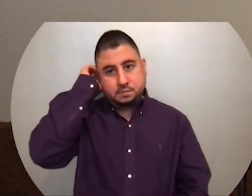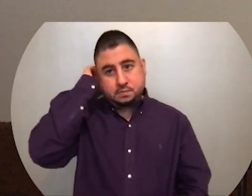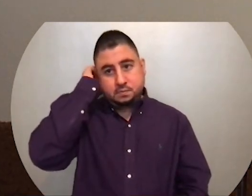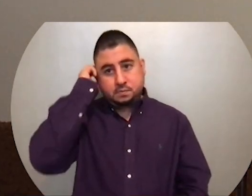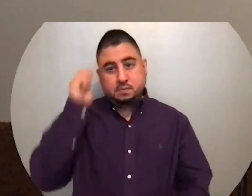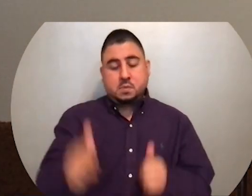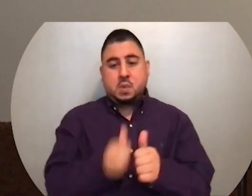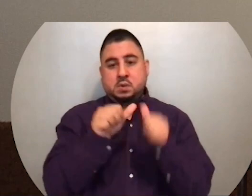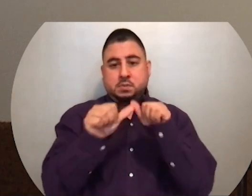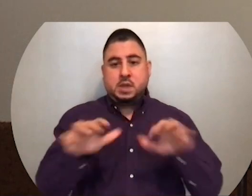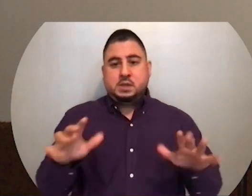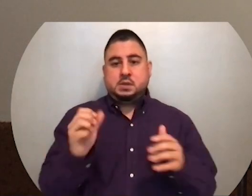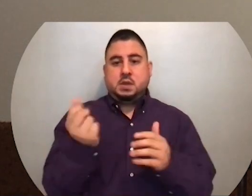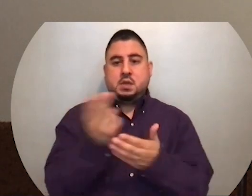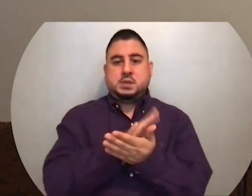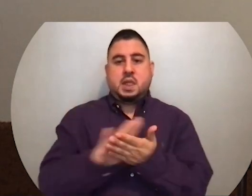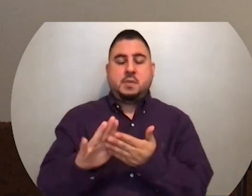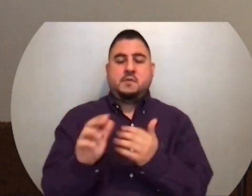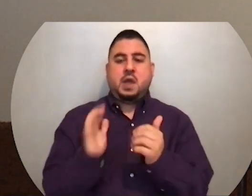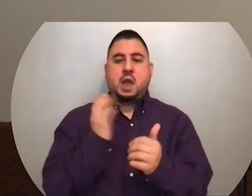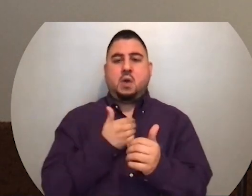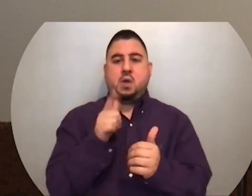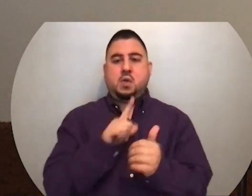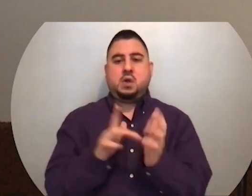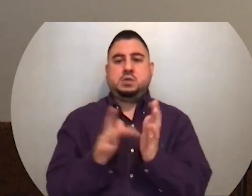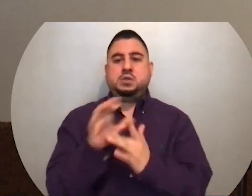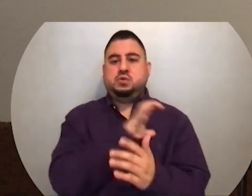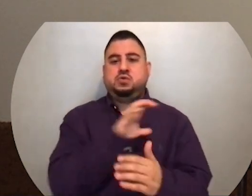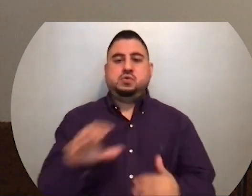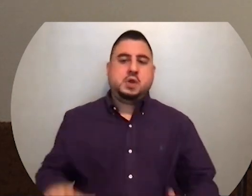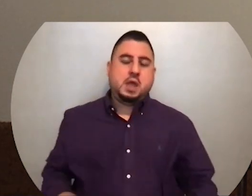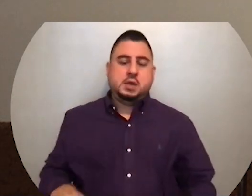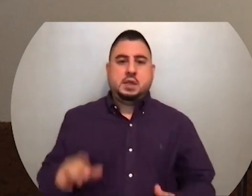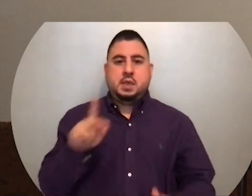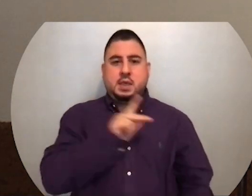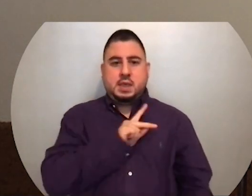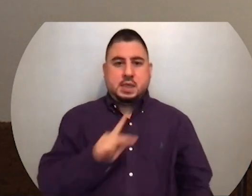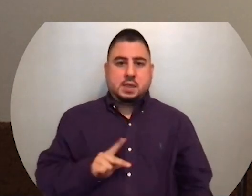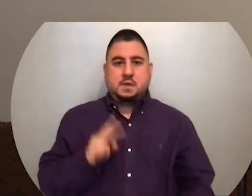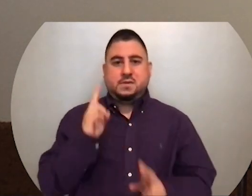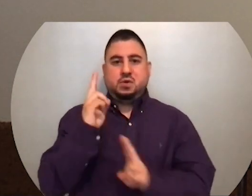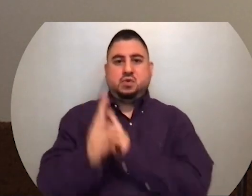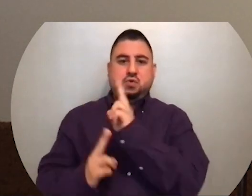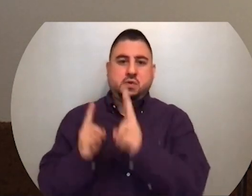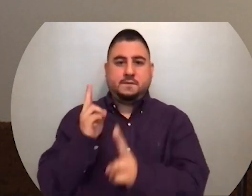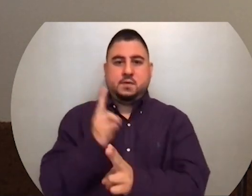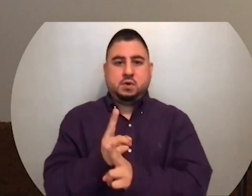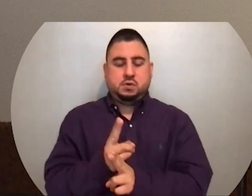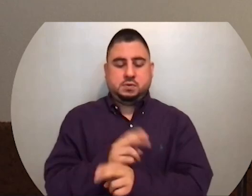The most blessed solemnity of our Lord Jesus Christ, the King of the universe.